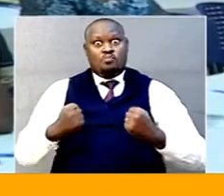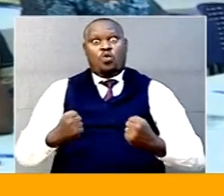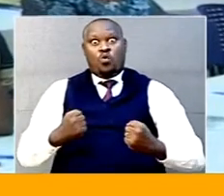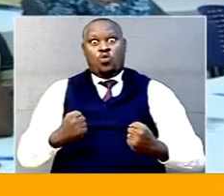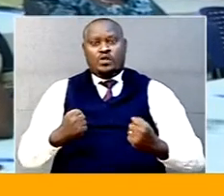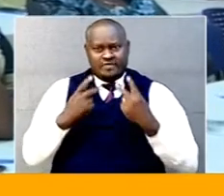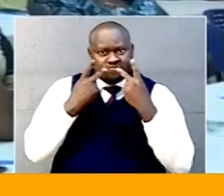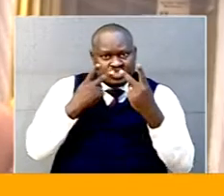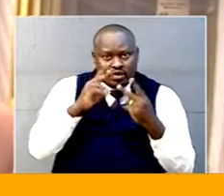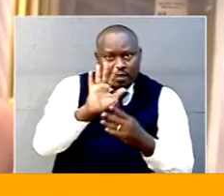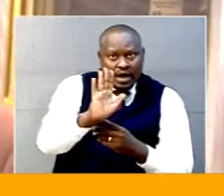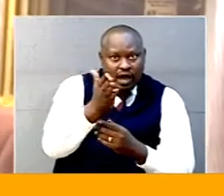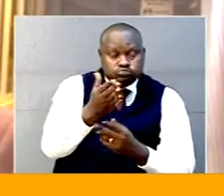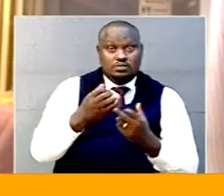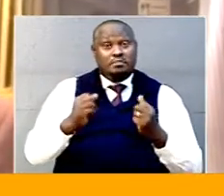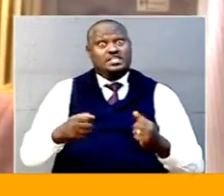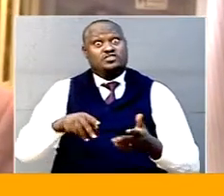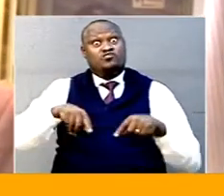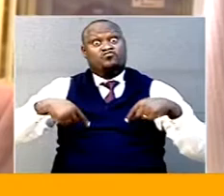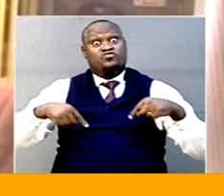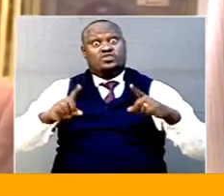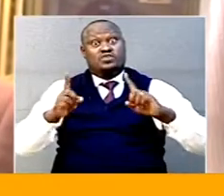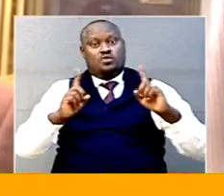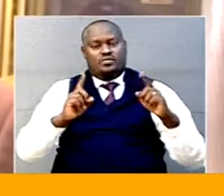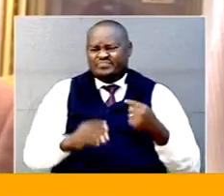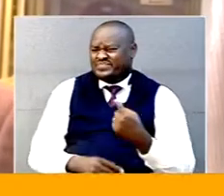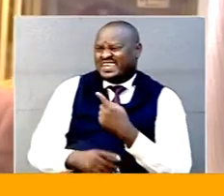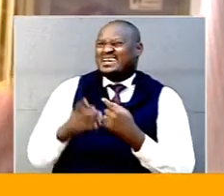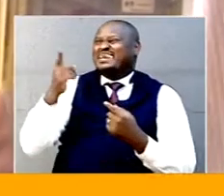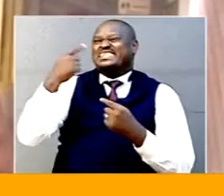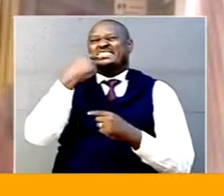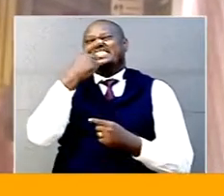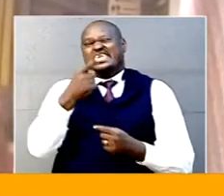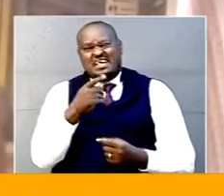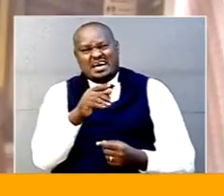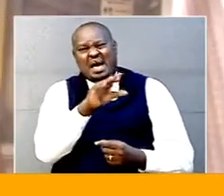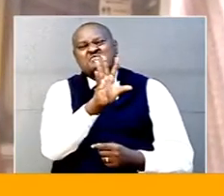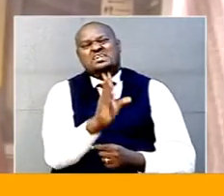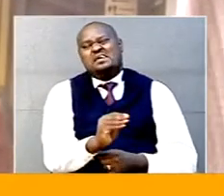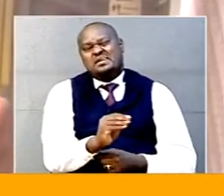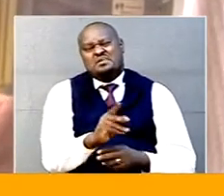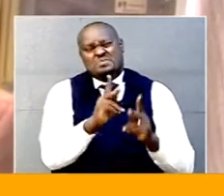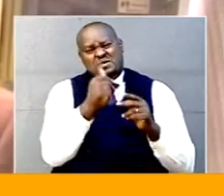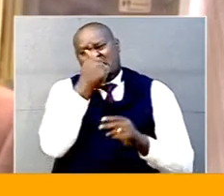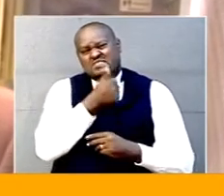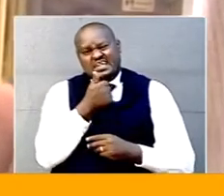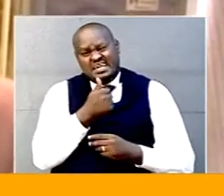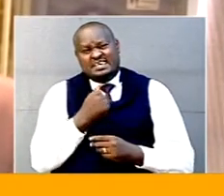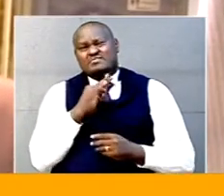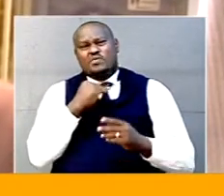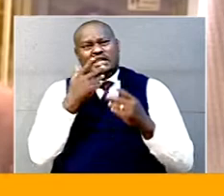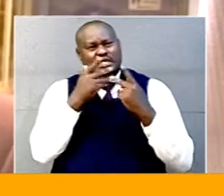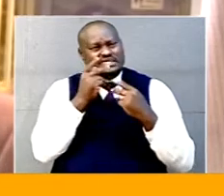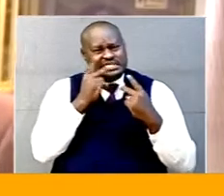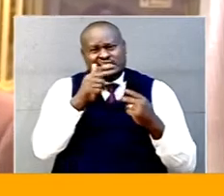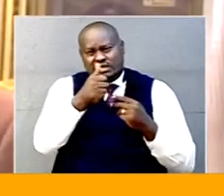their vision. If you want to hide anything from a black man or a man of color, you put it in a book.